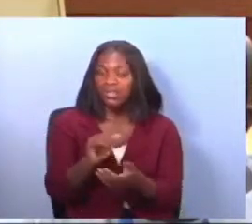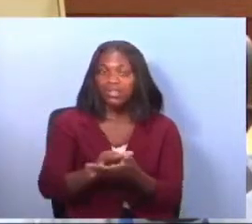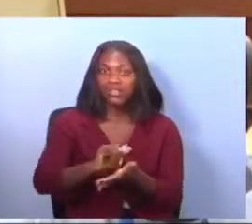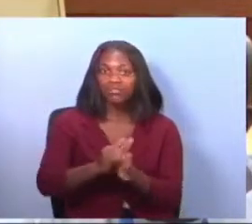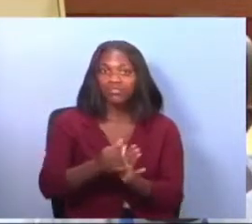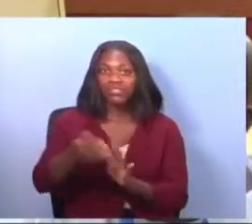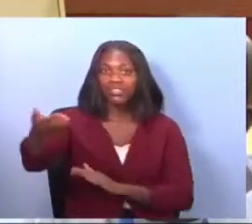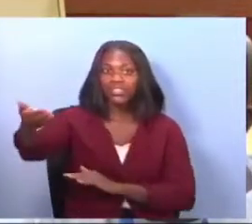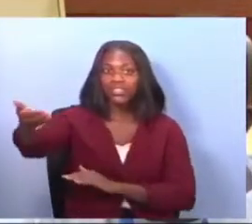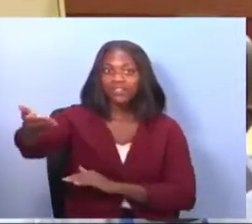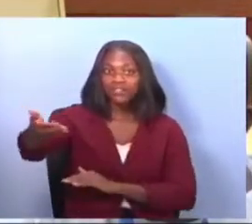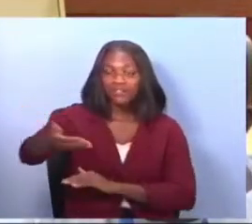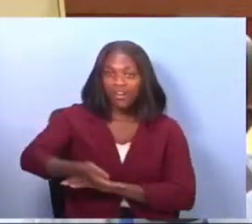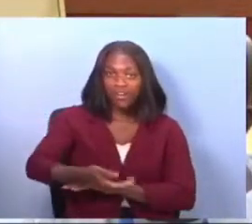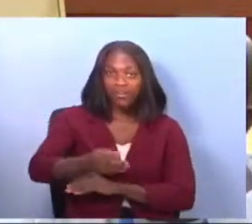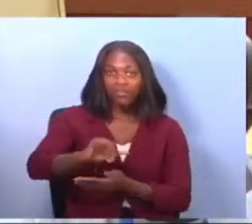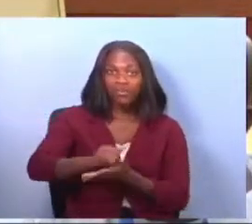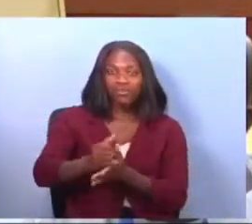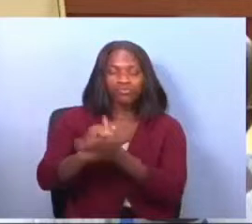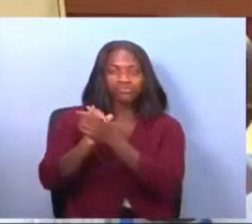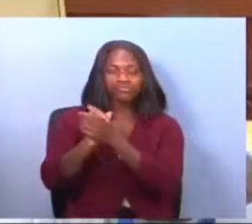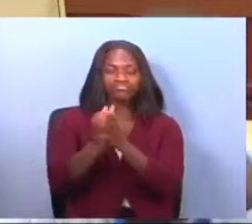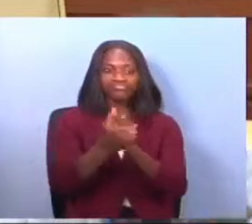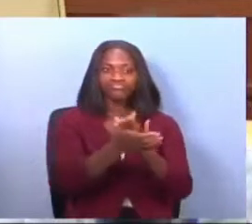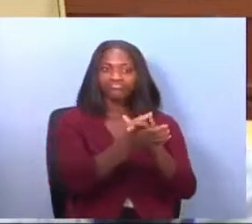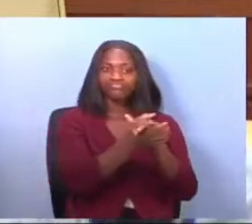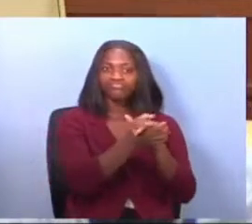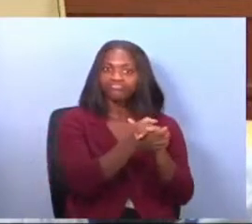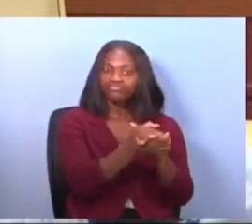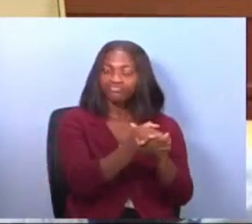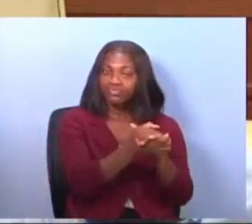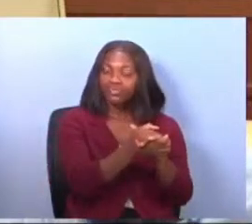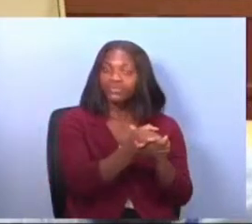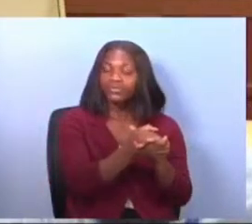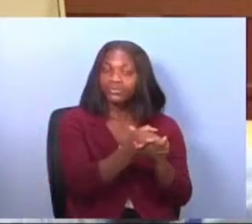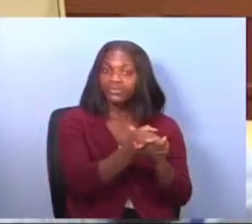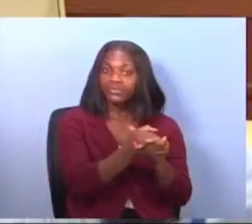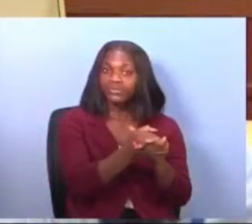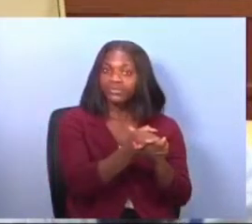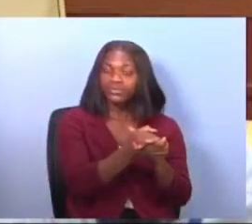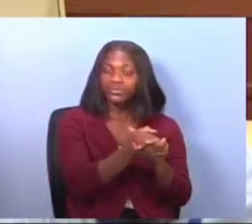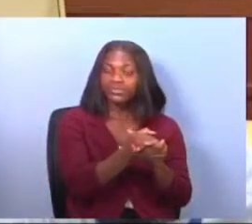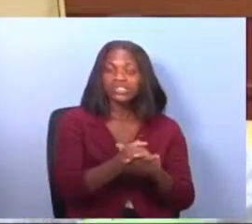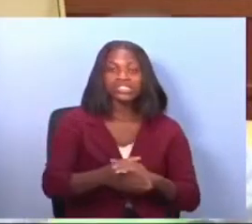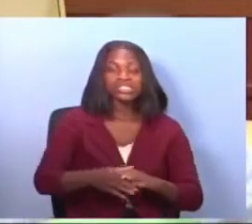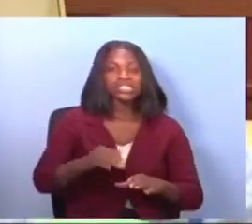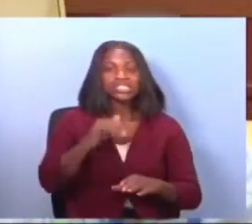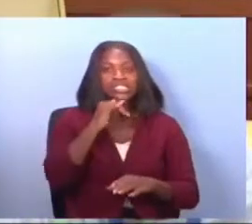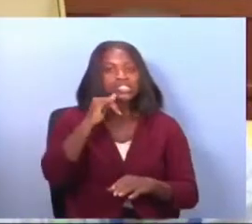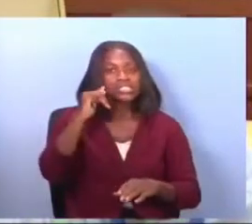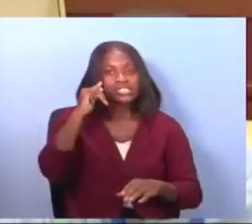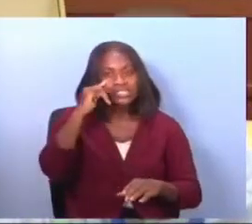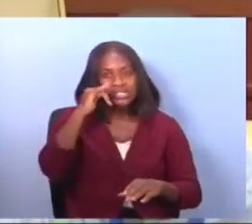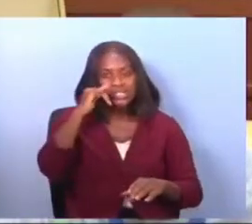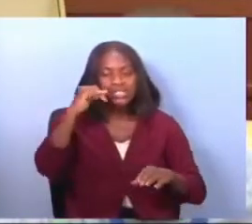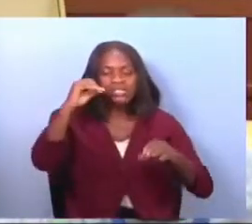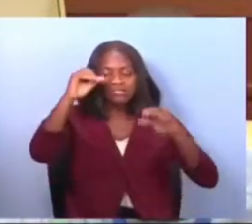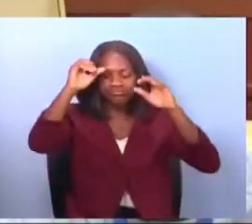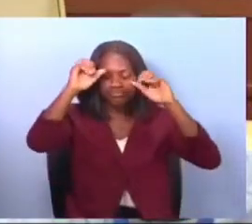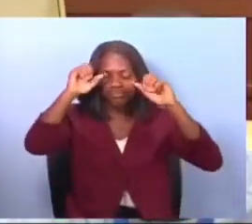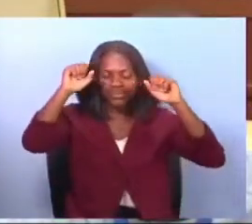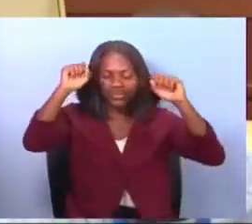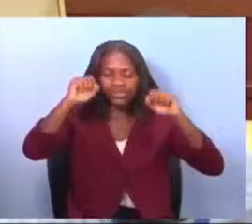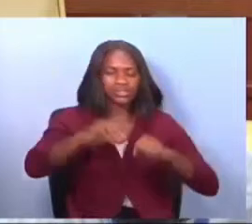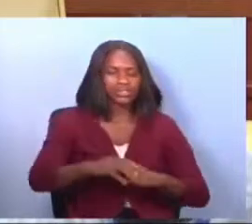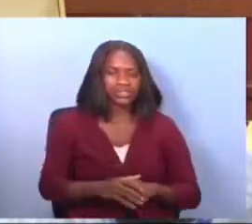speak, to congratulate the president with those people who were at the event. So the difference was that the